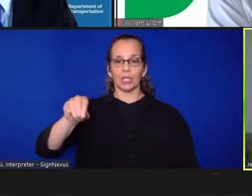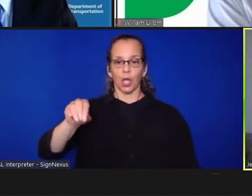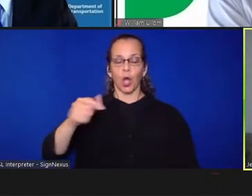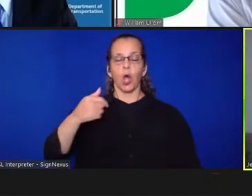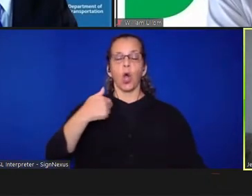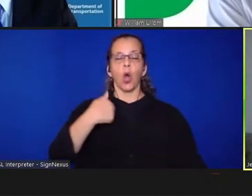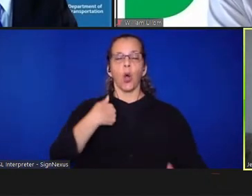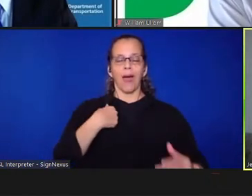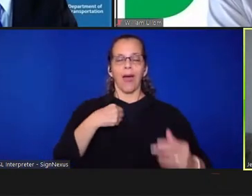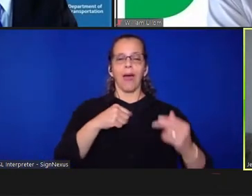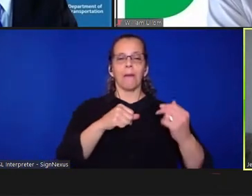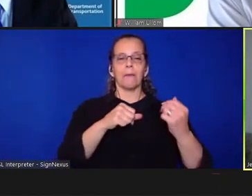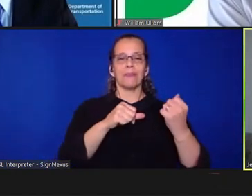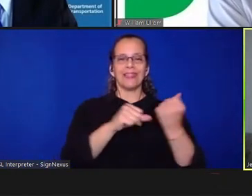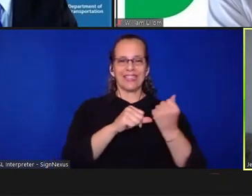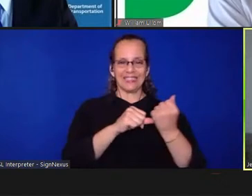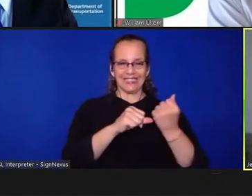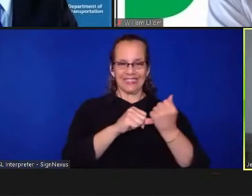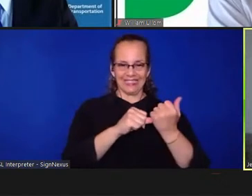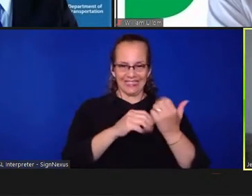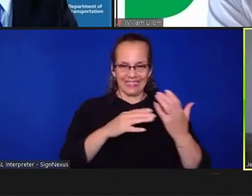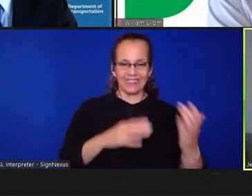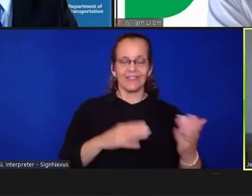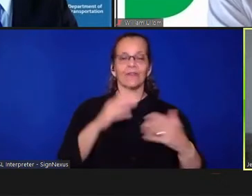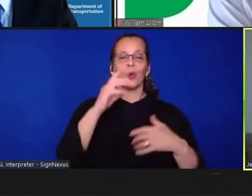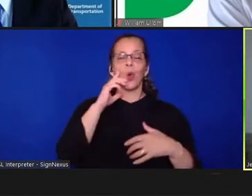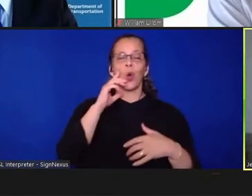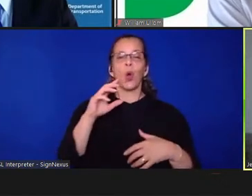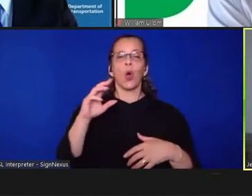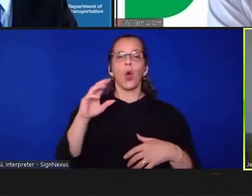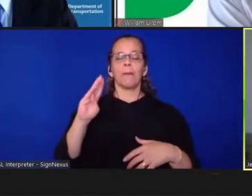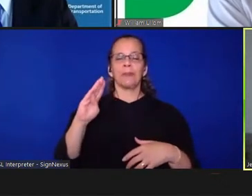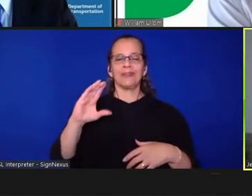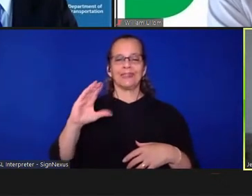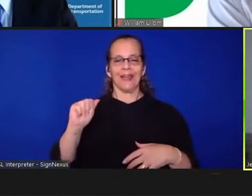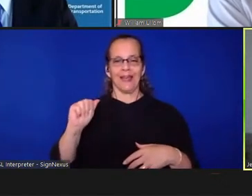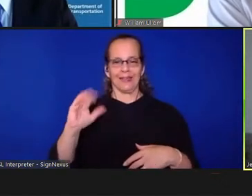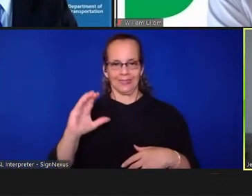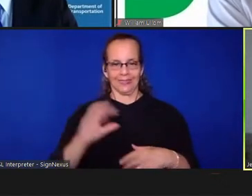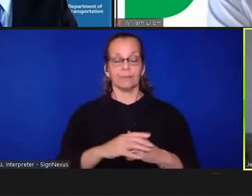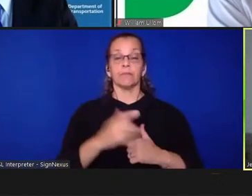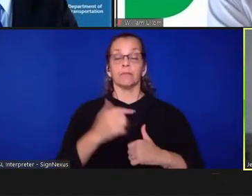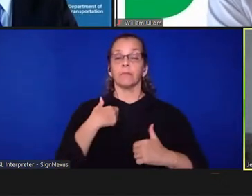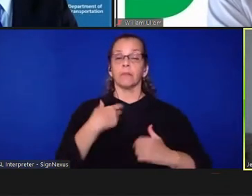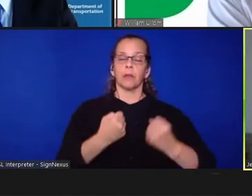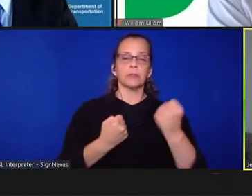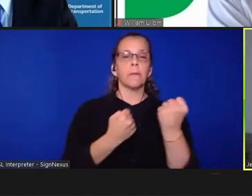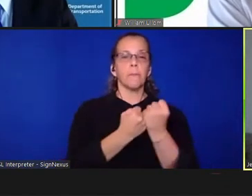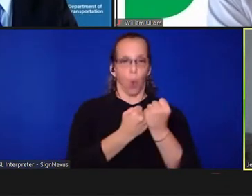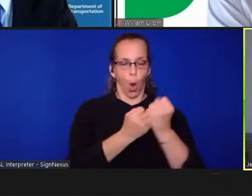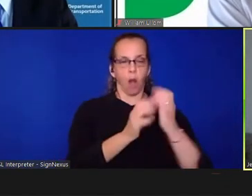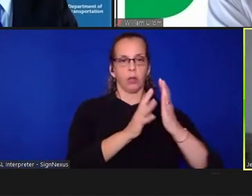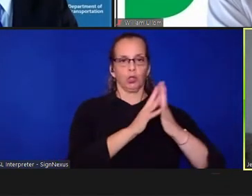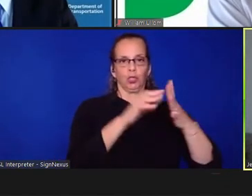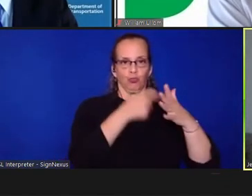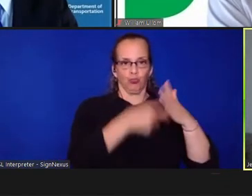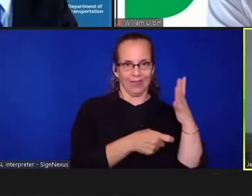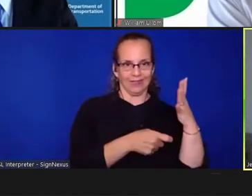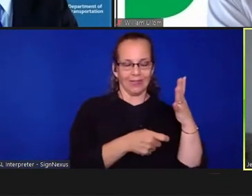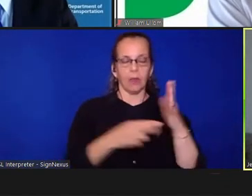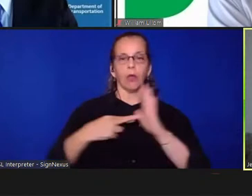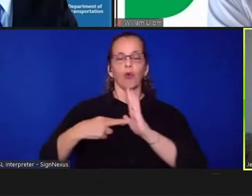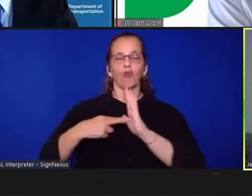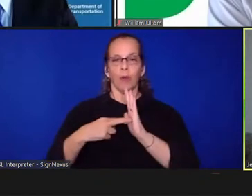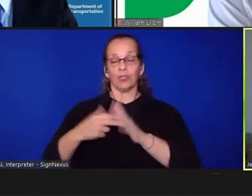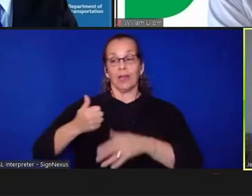advisory committee to the MTA pcac I'm speaking today in support of congestion pricing on behalf of Transit